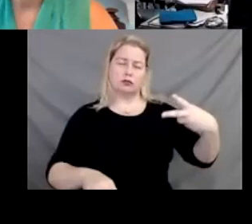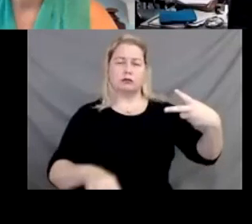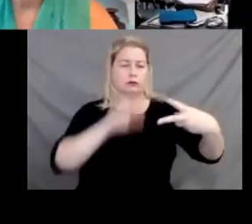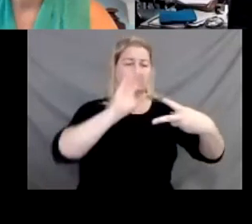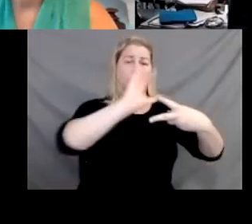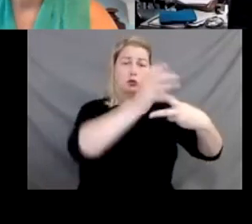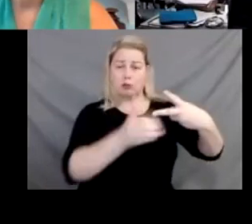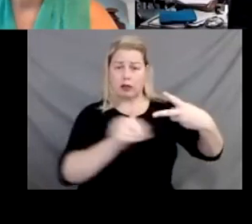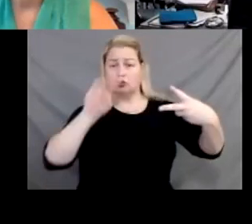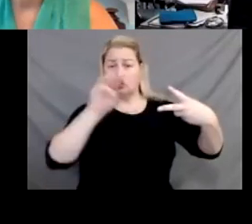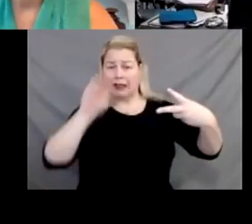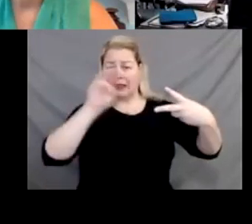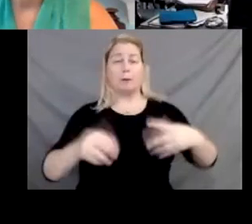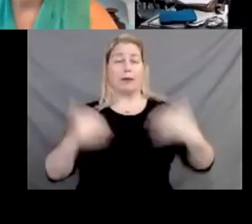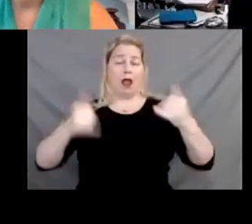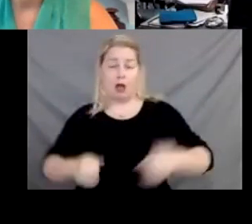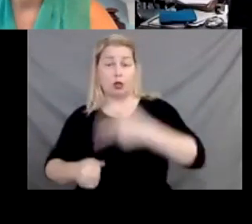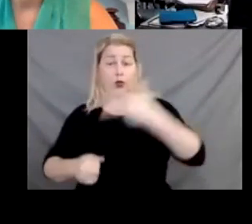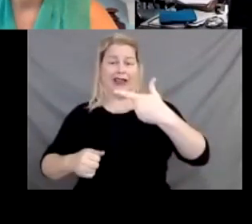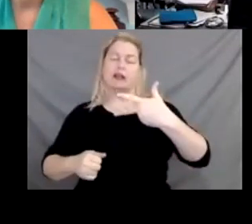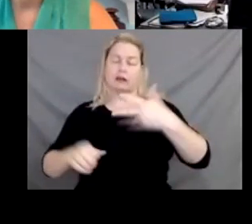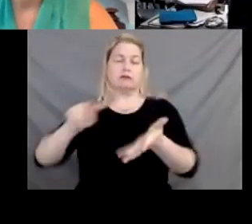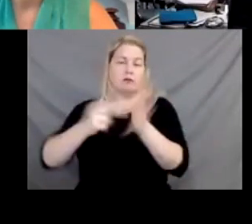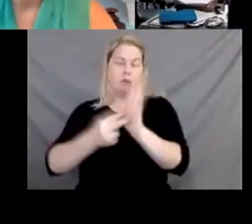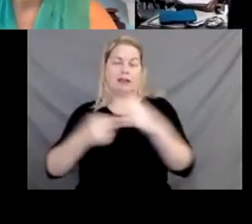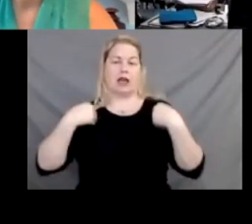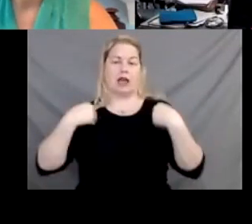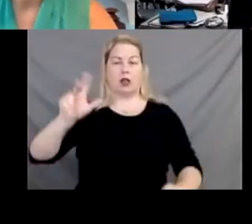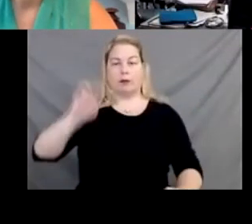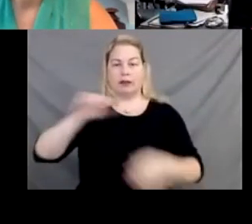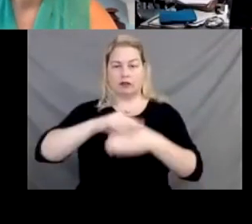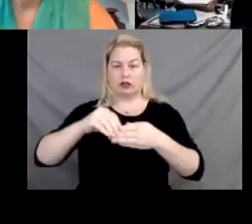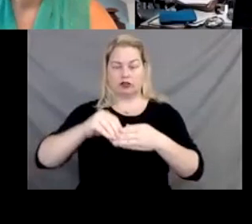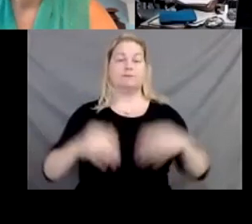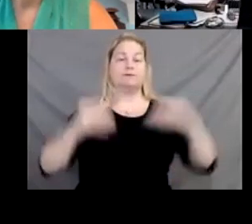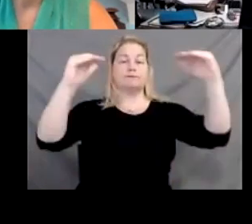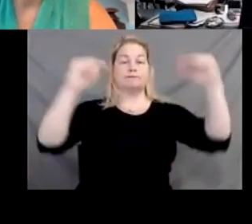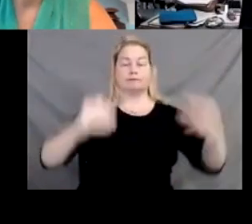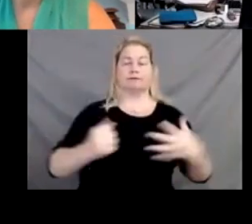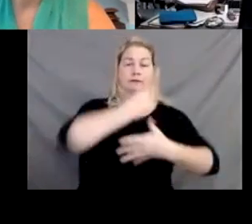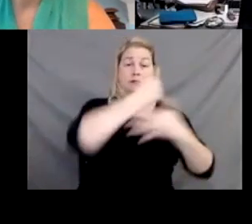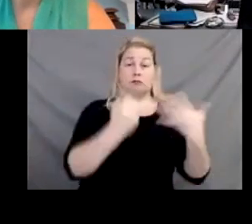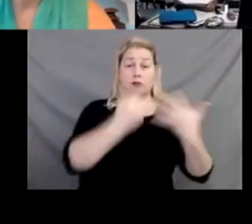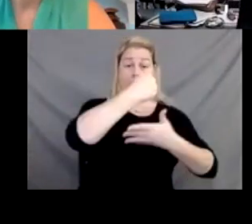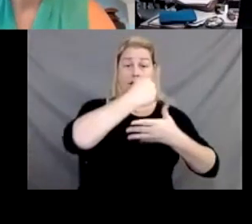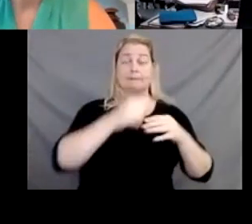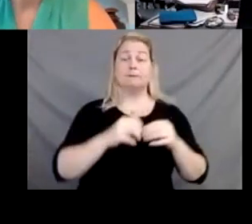reworking that a little bit. Finally, We